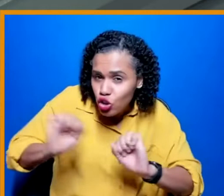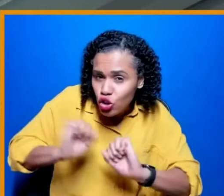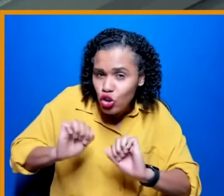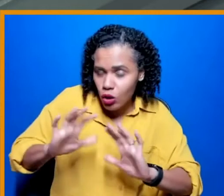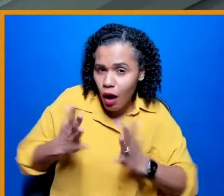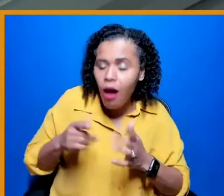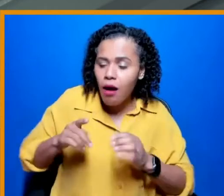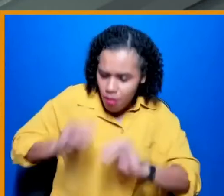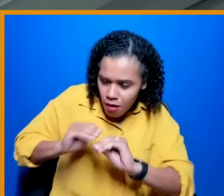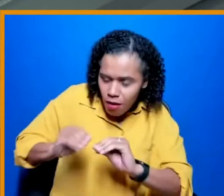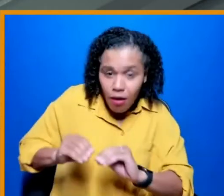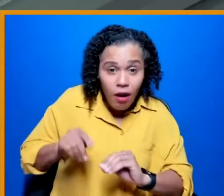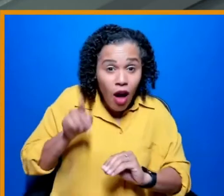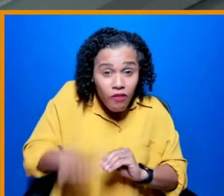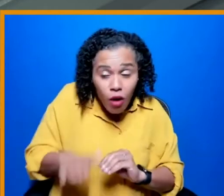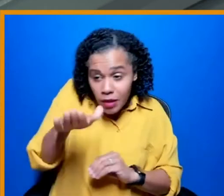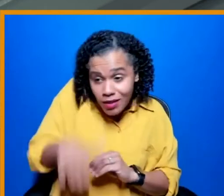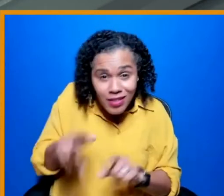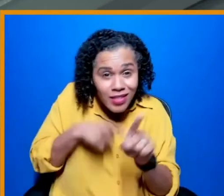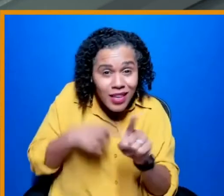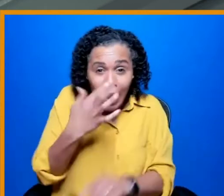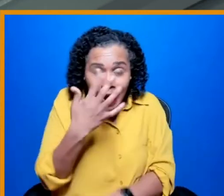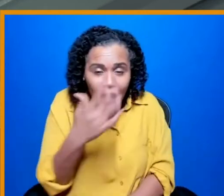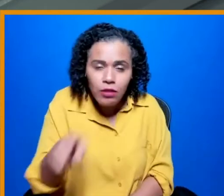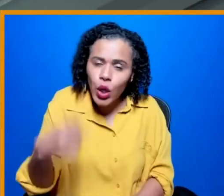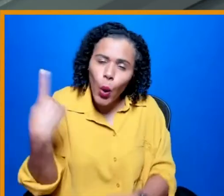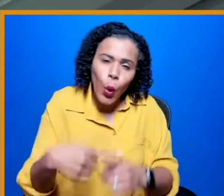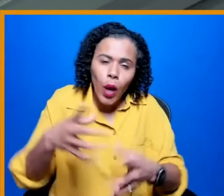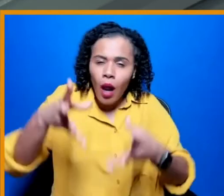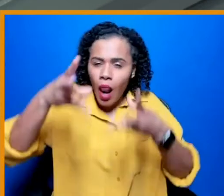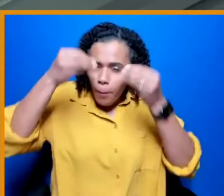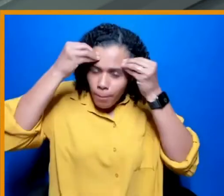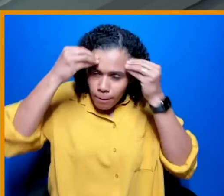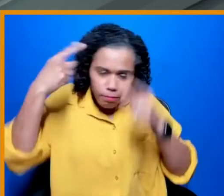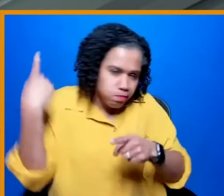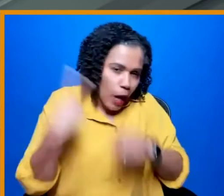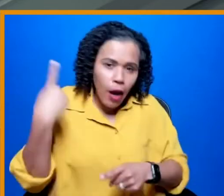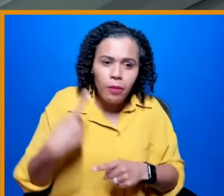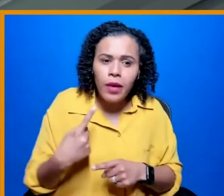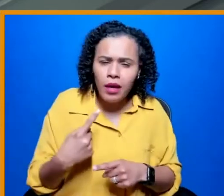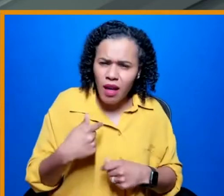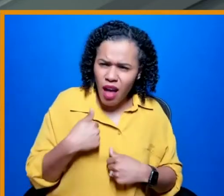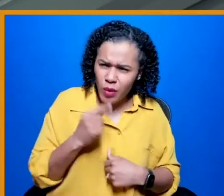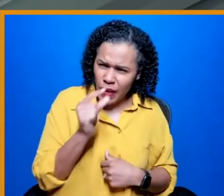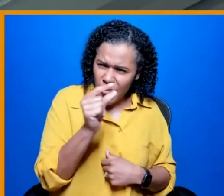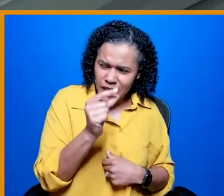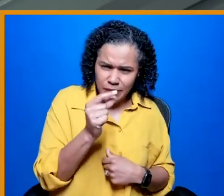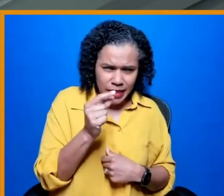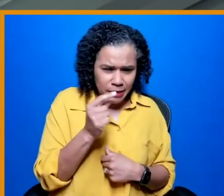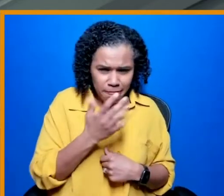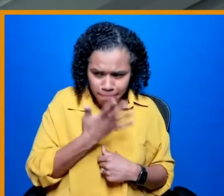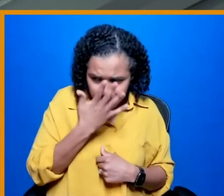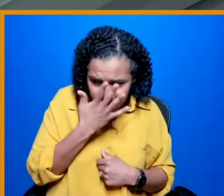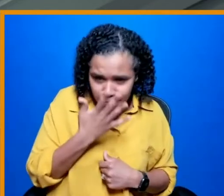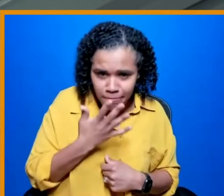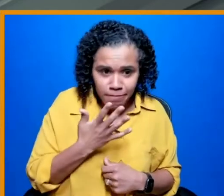most easily. We learn quickly and with the least effort. I was embarrassed that not only had I not been able to